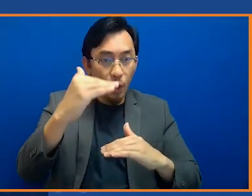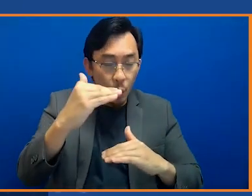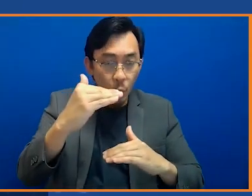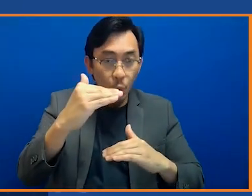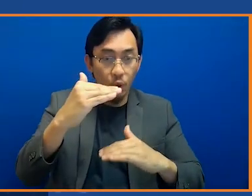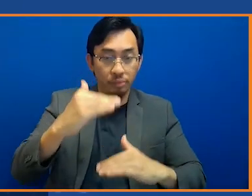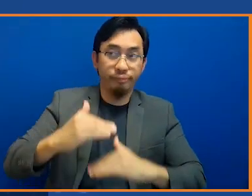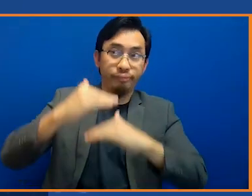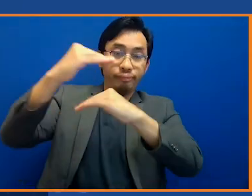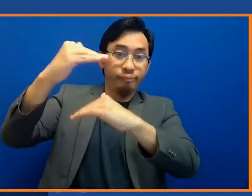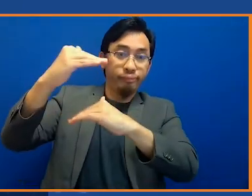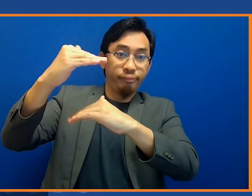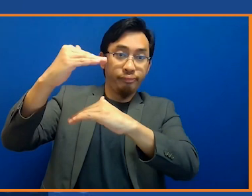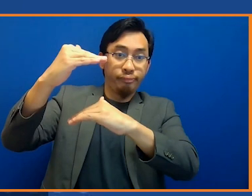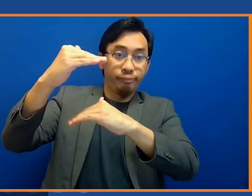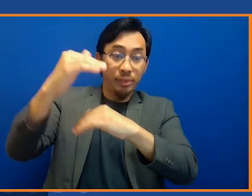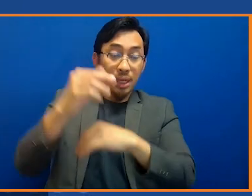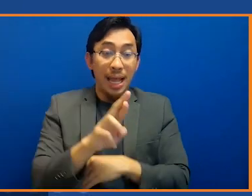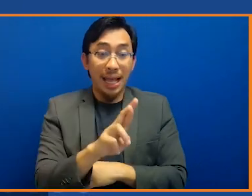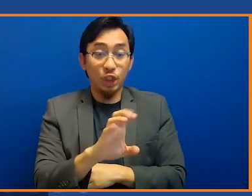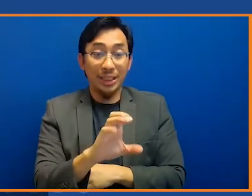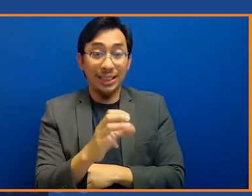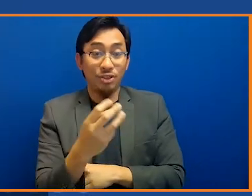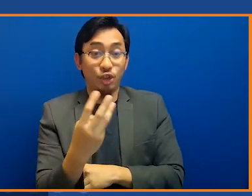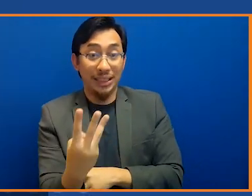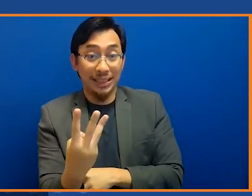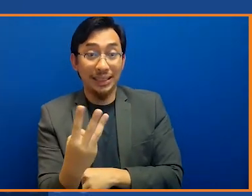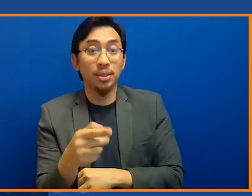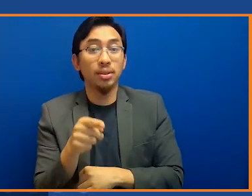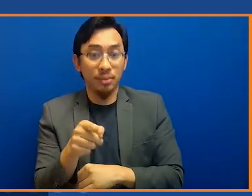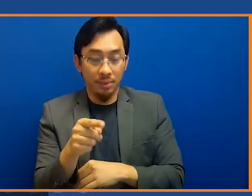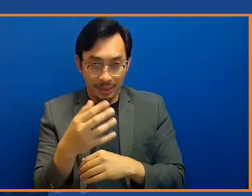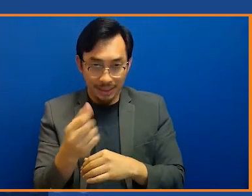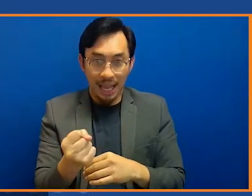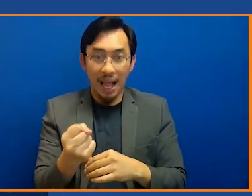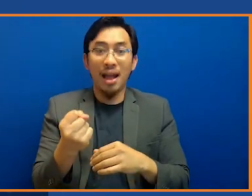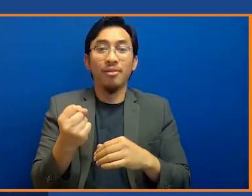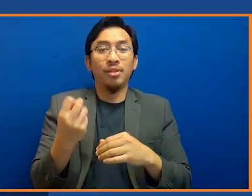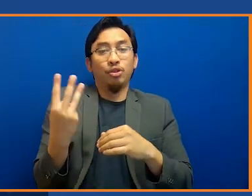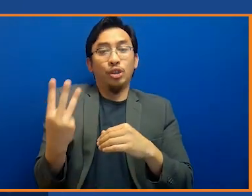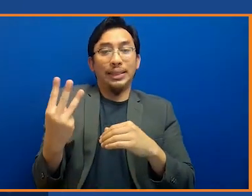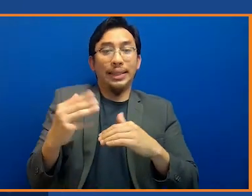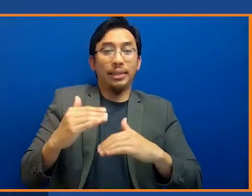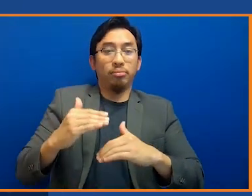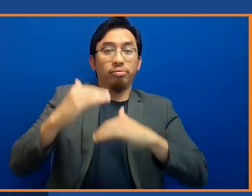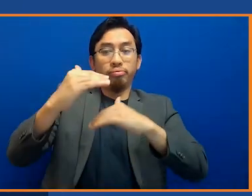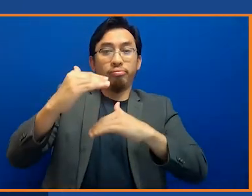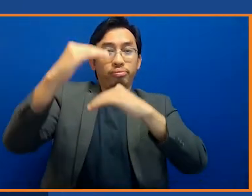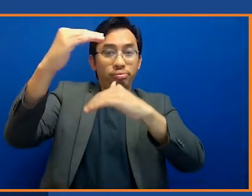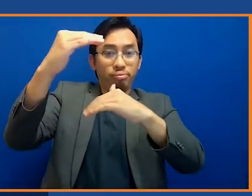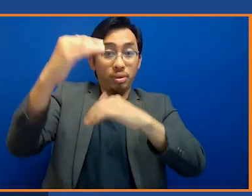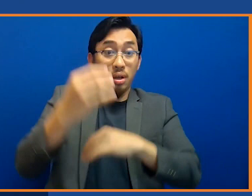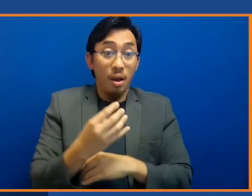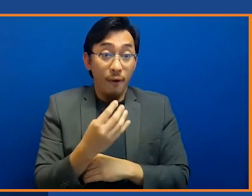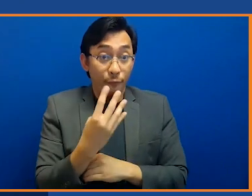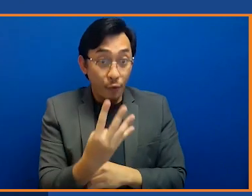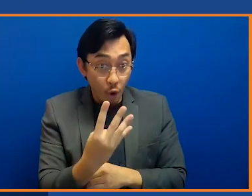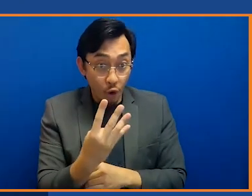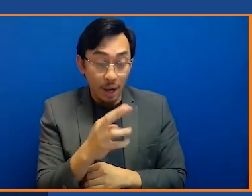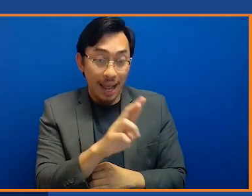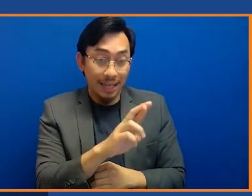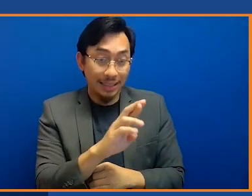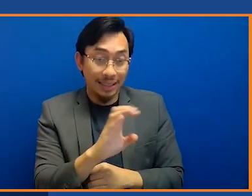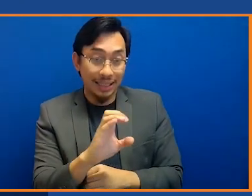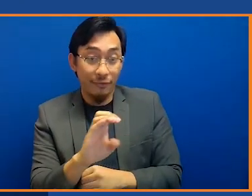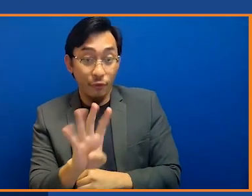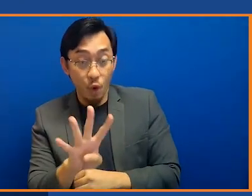then 2 stories. So RC3 mean reinforced concrete with 3 stories, and RC4 reinforced